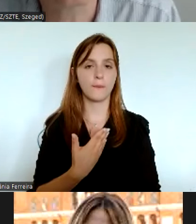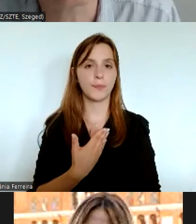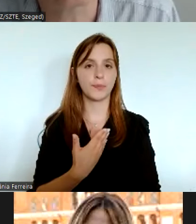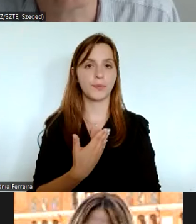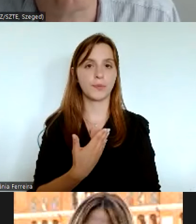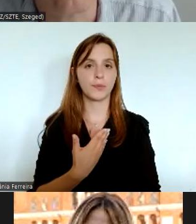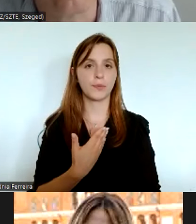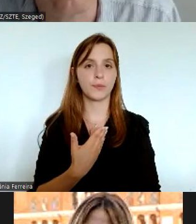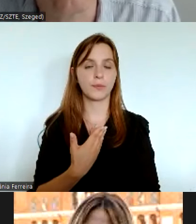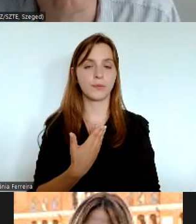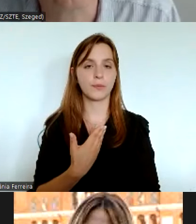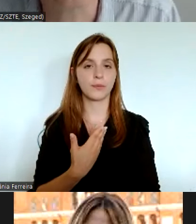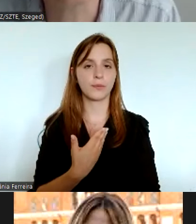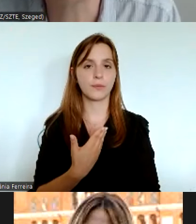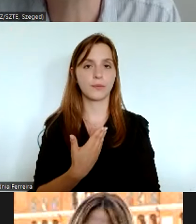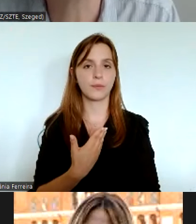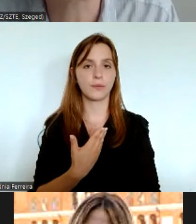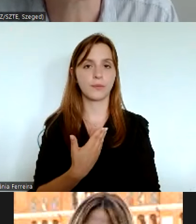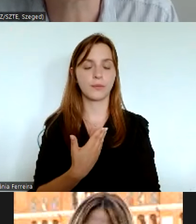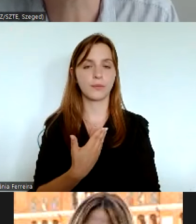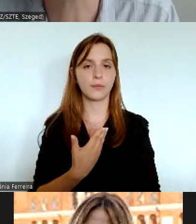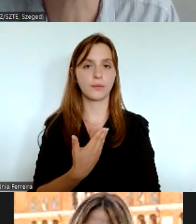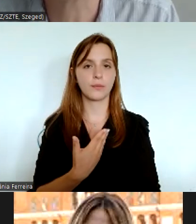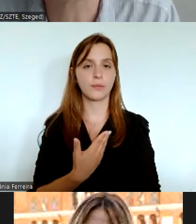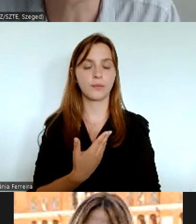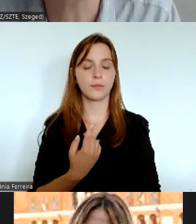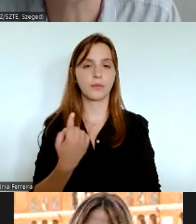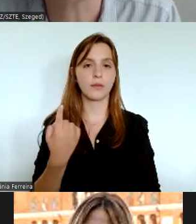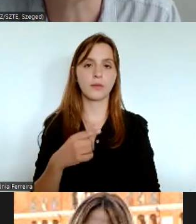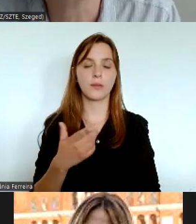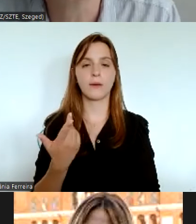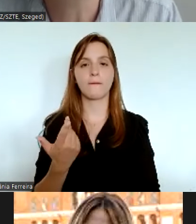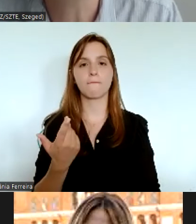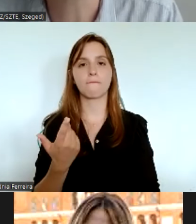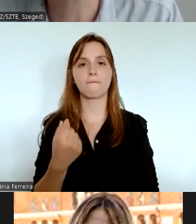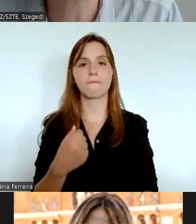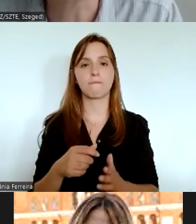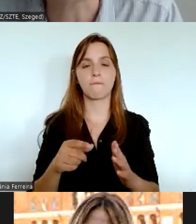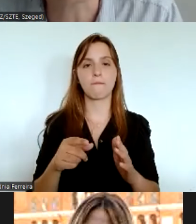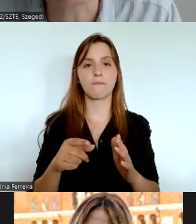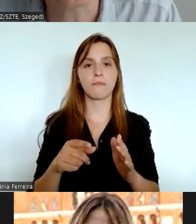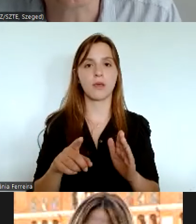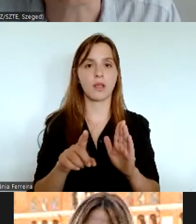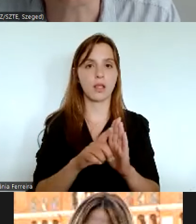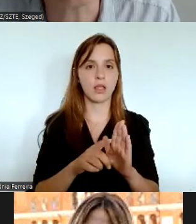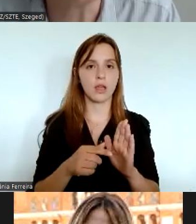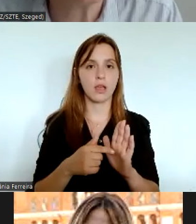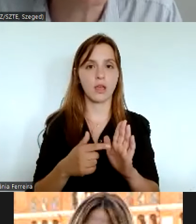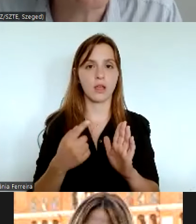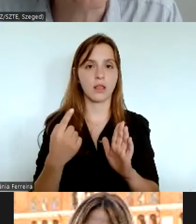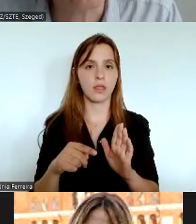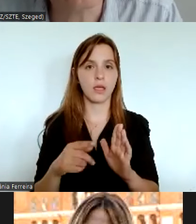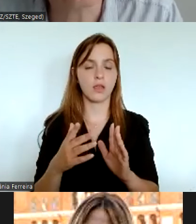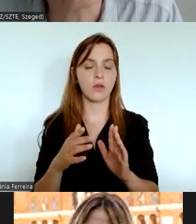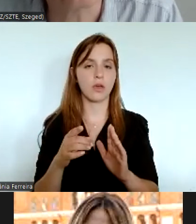lodge a legal redress, an appeal to the rector,